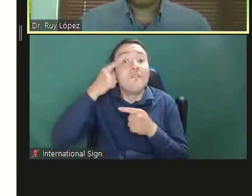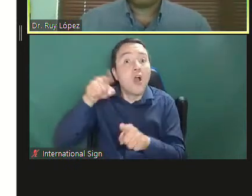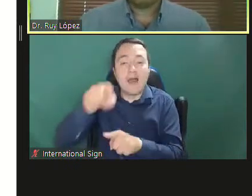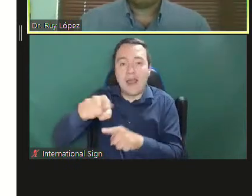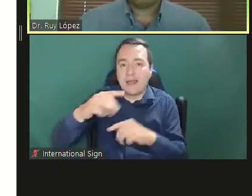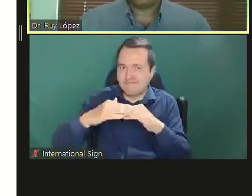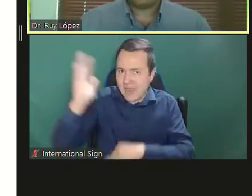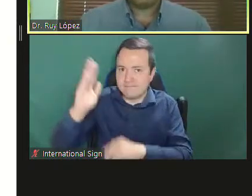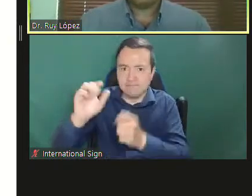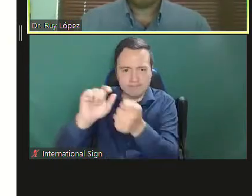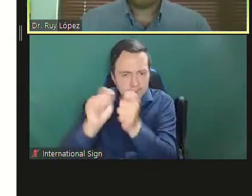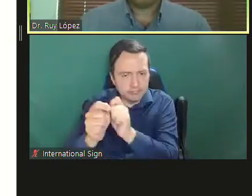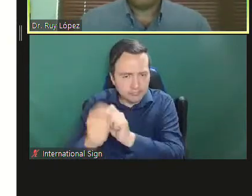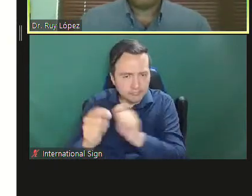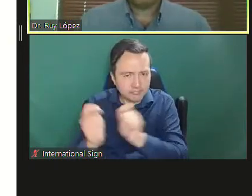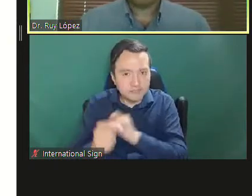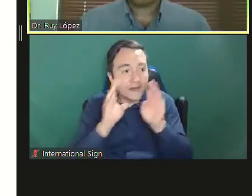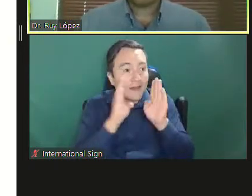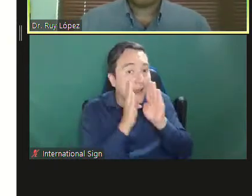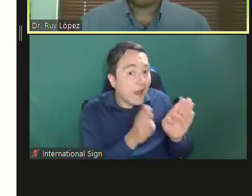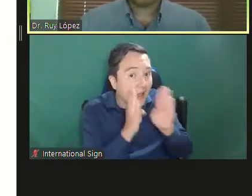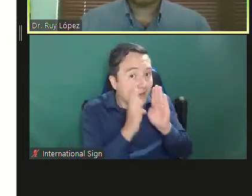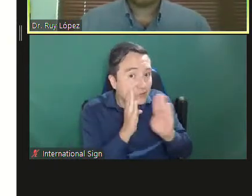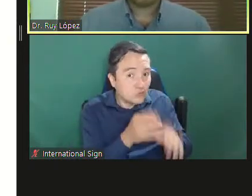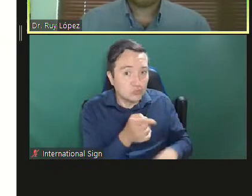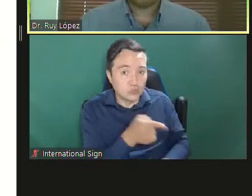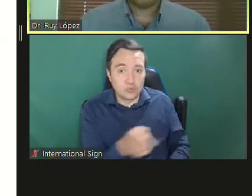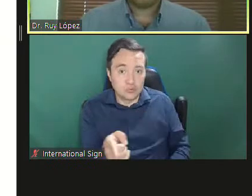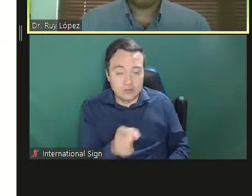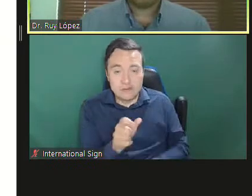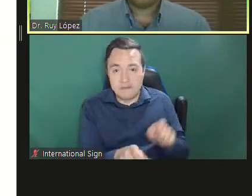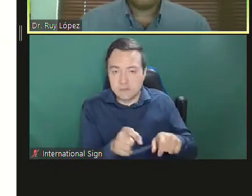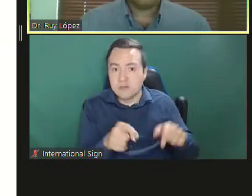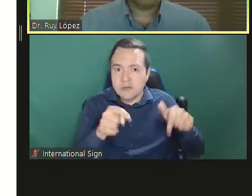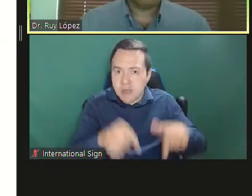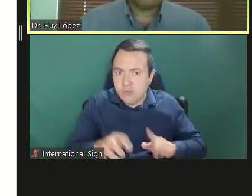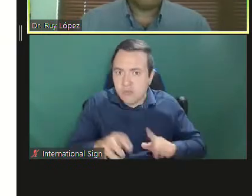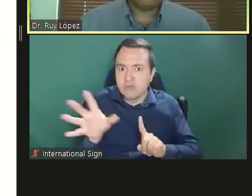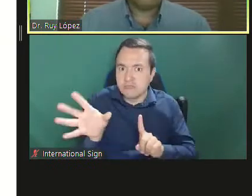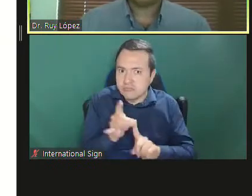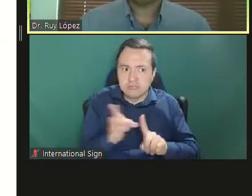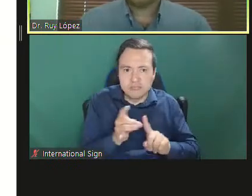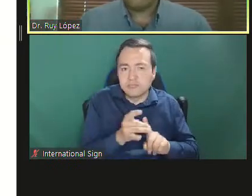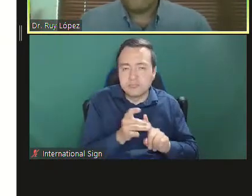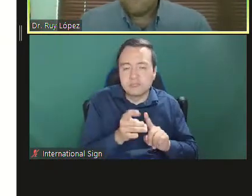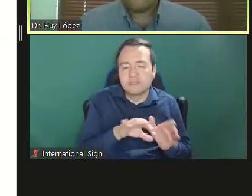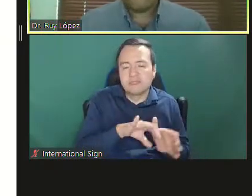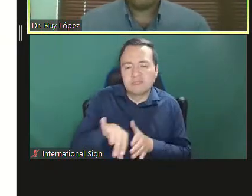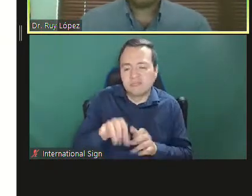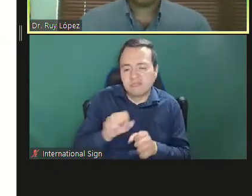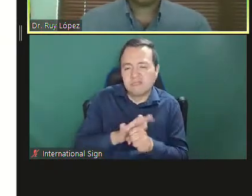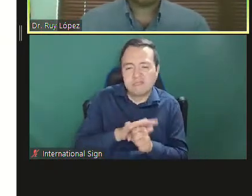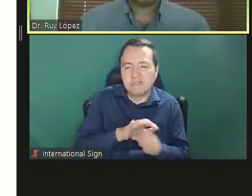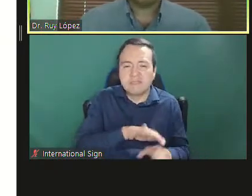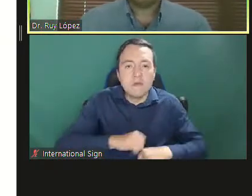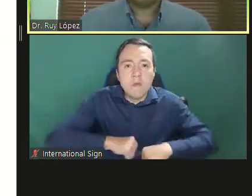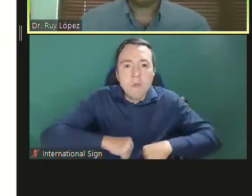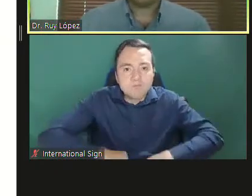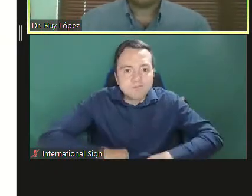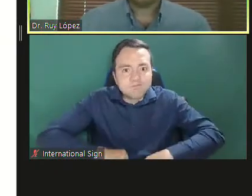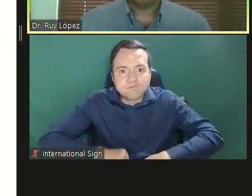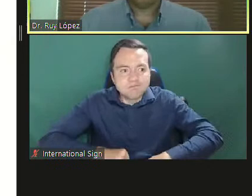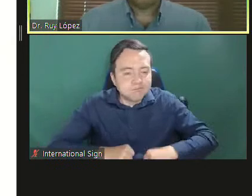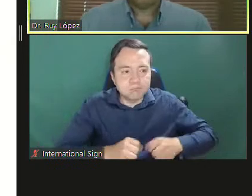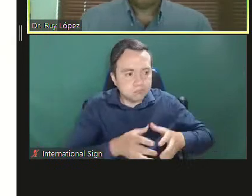food system, that is part of the primary prevention in order to reduce the impact of the growing